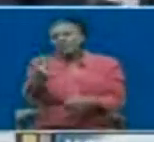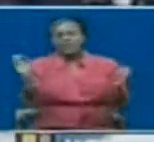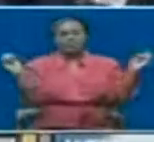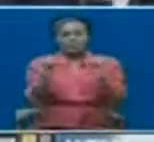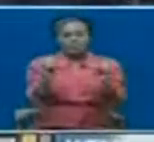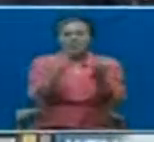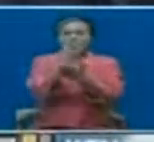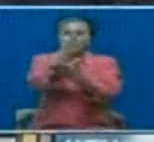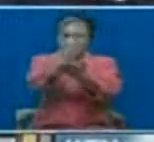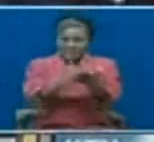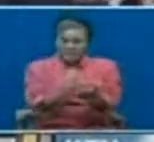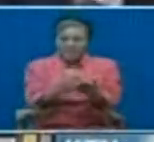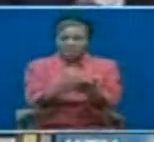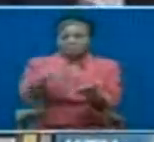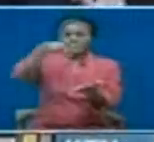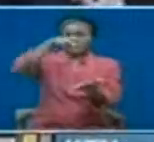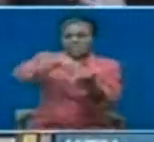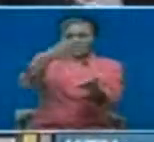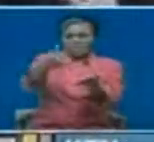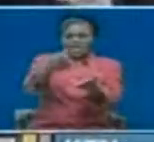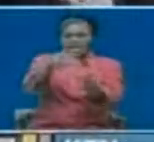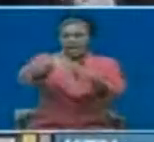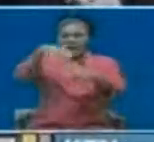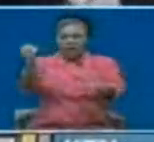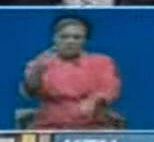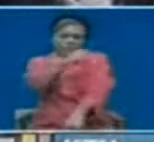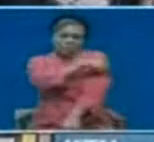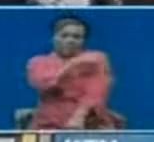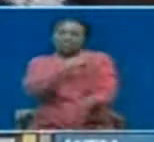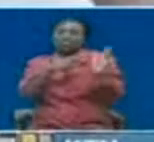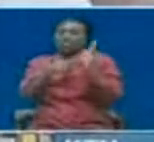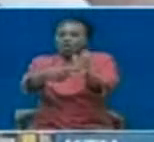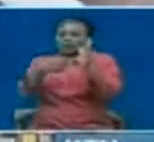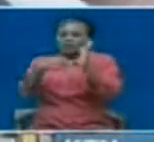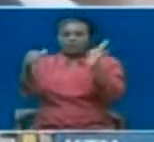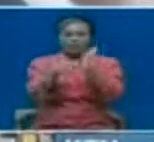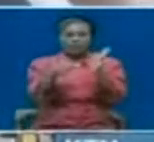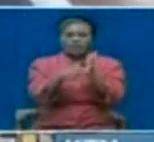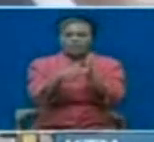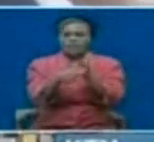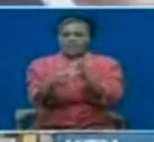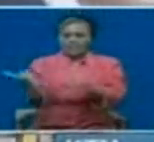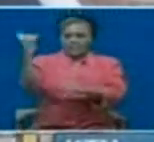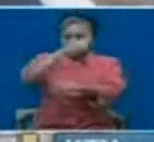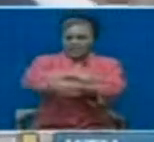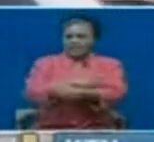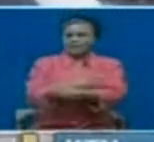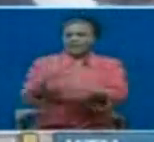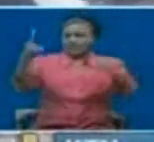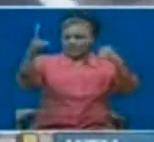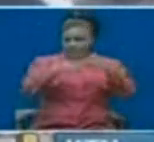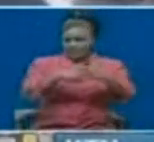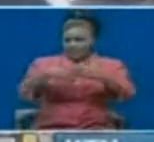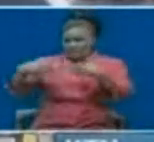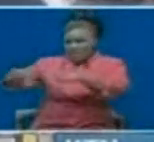A section camped outside their hospital, registering their grievances. At the expiry of 7 days, we shall walk out of